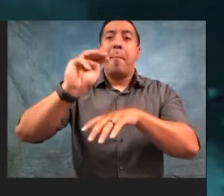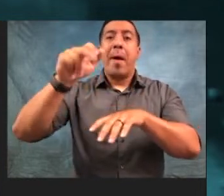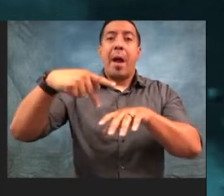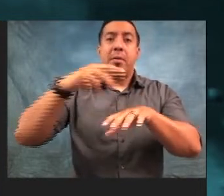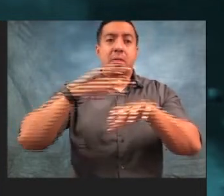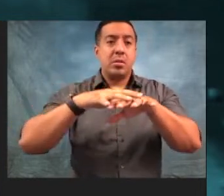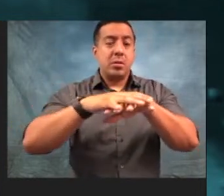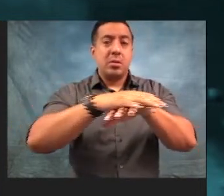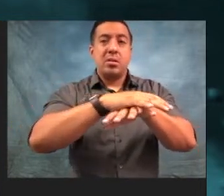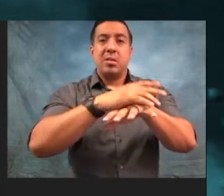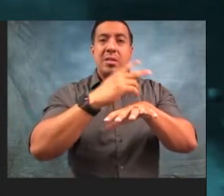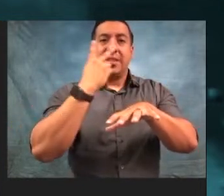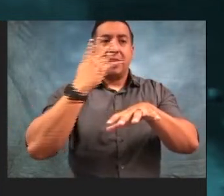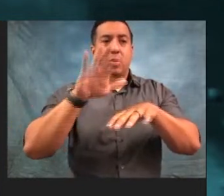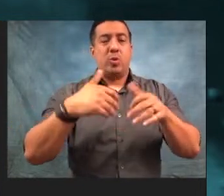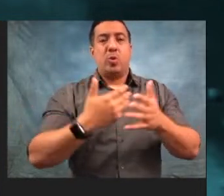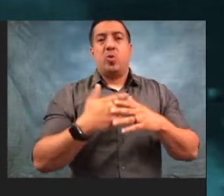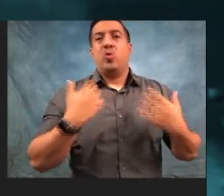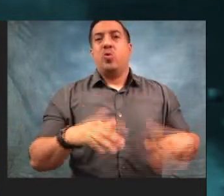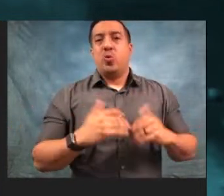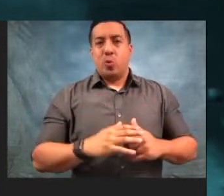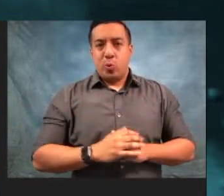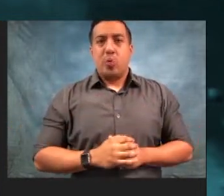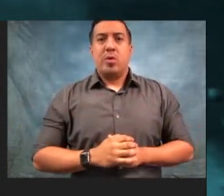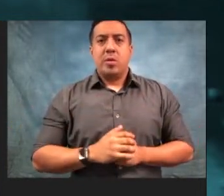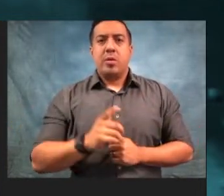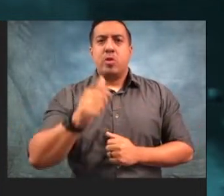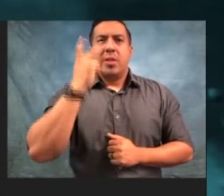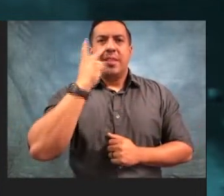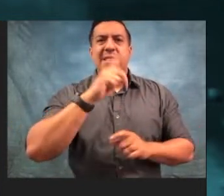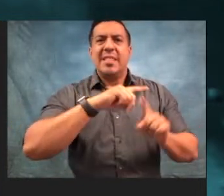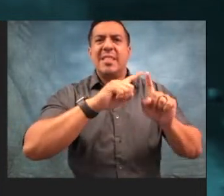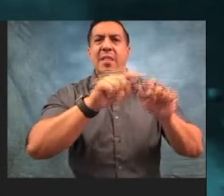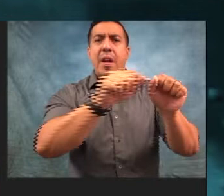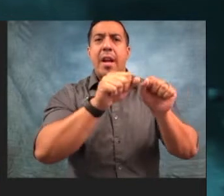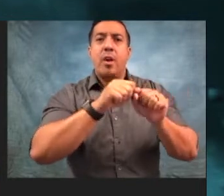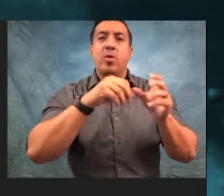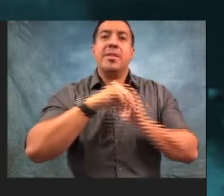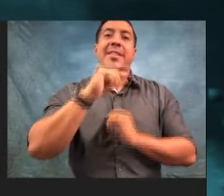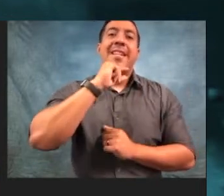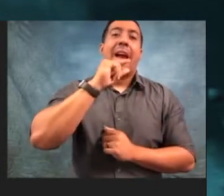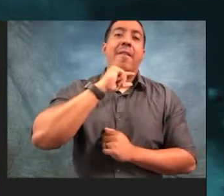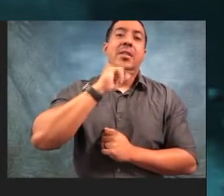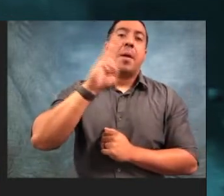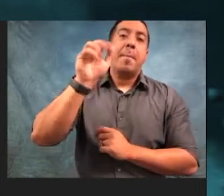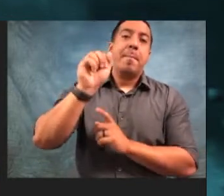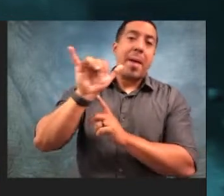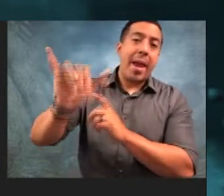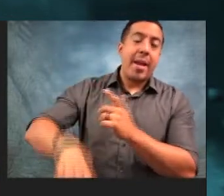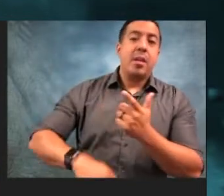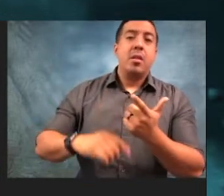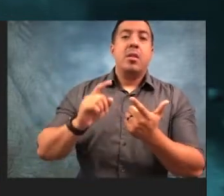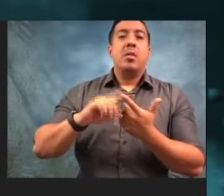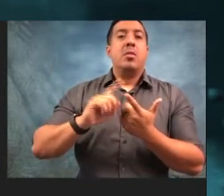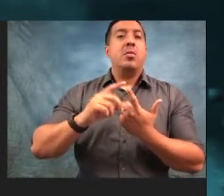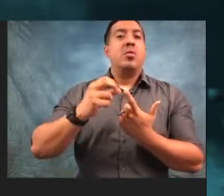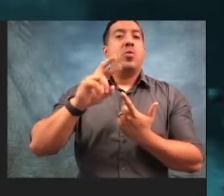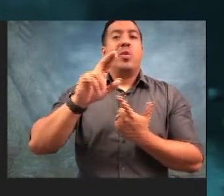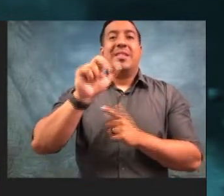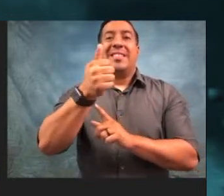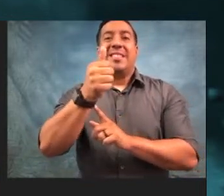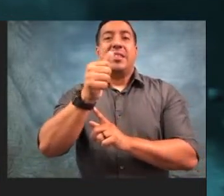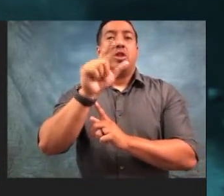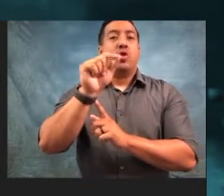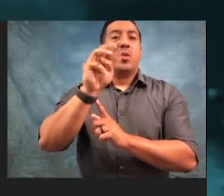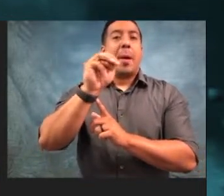map, and then you can plot all those values. And you can see many of the areas around Galveston Bay and even